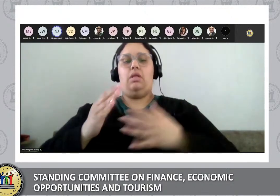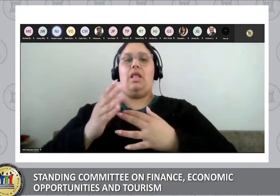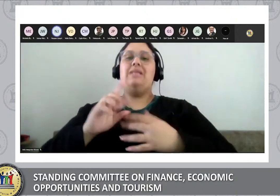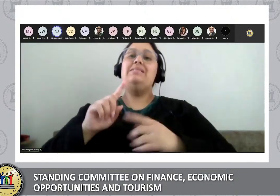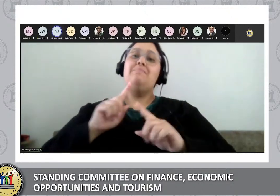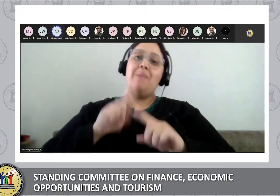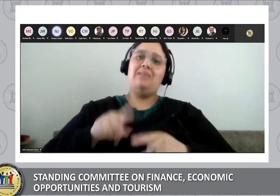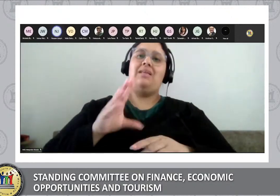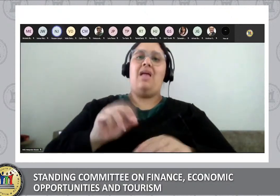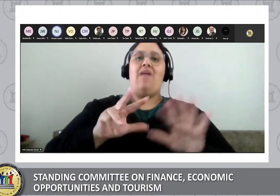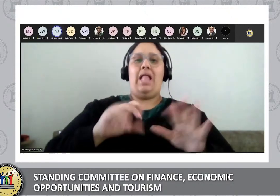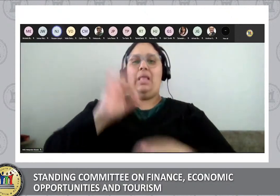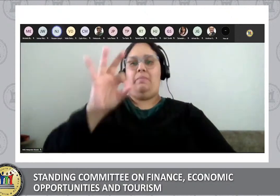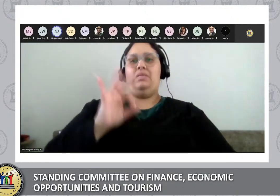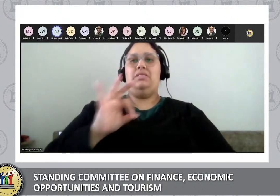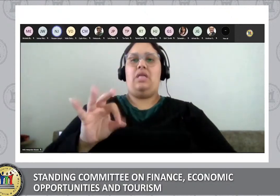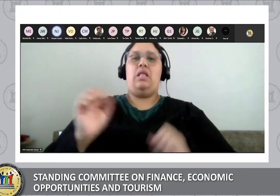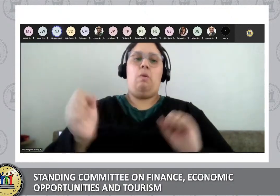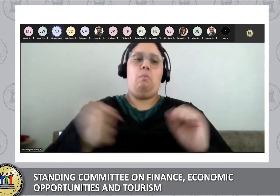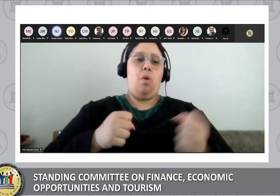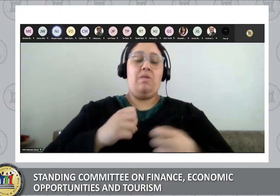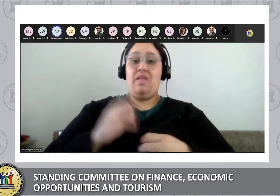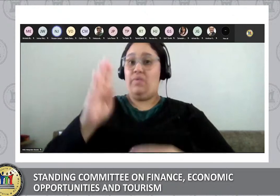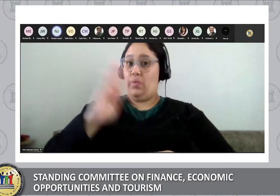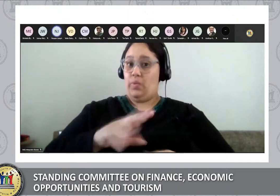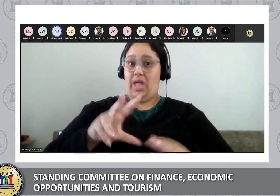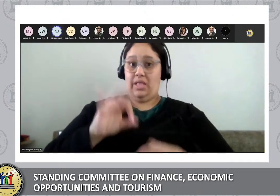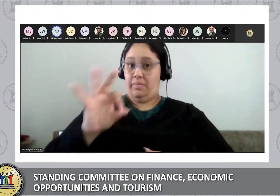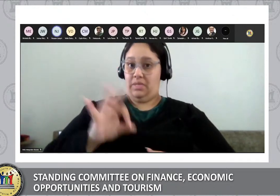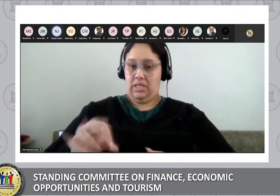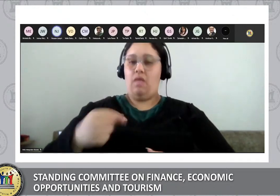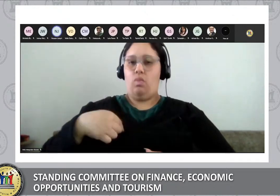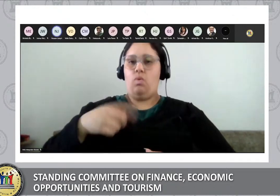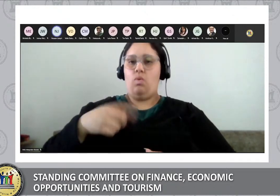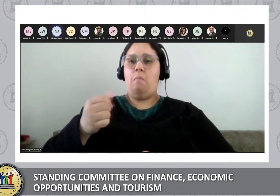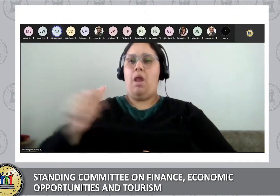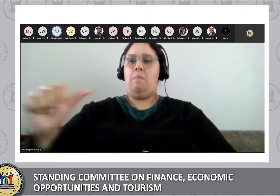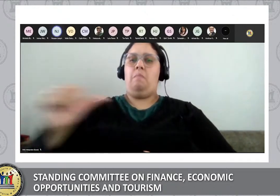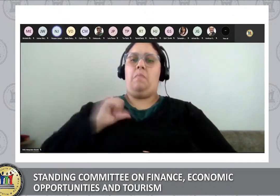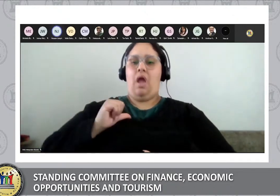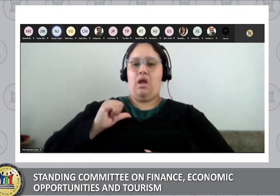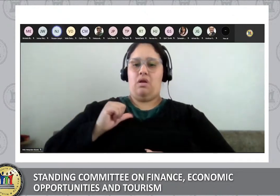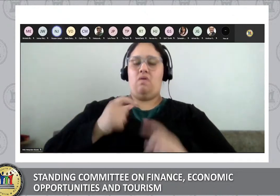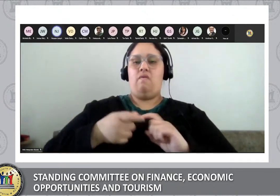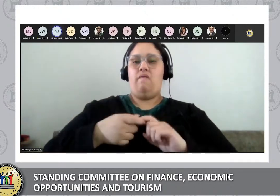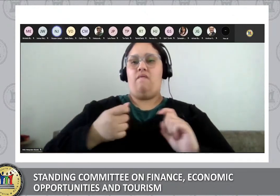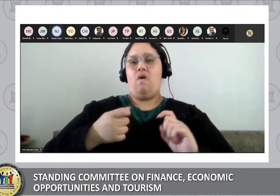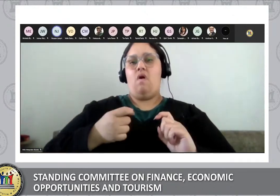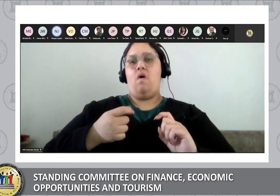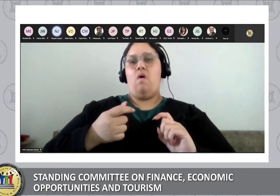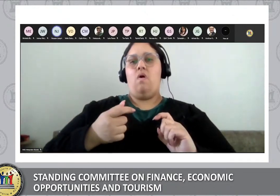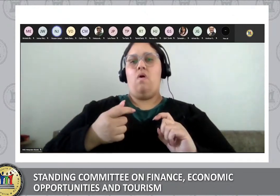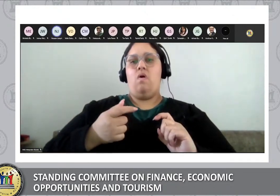80% employment. And if there's no 80% employment, we have the right to claw that money back from the lead company or the host